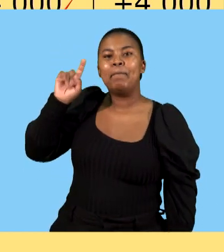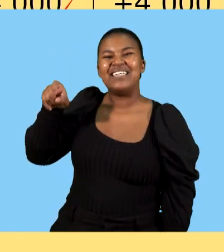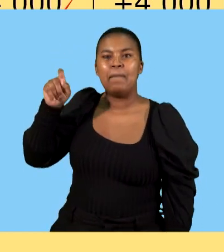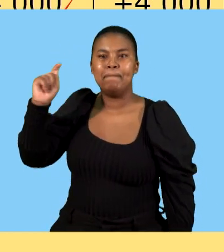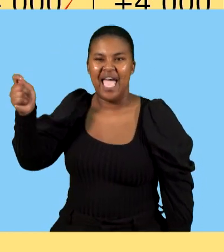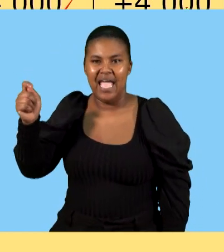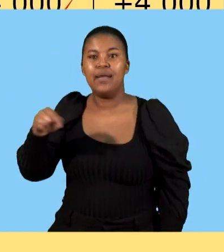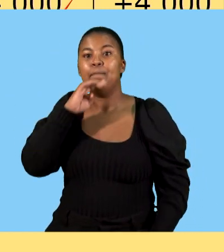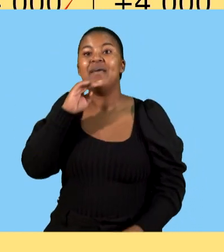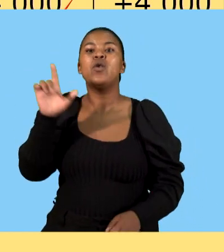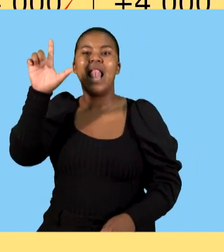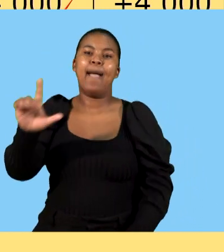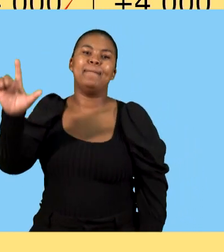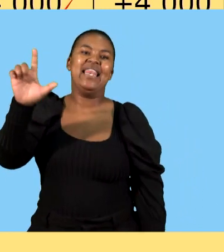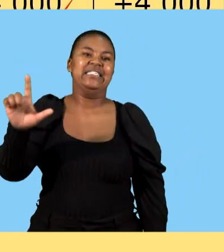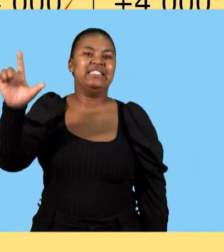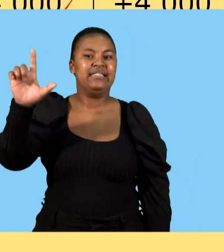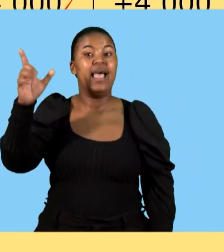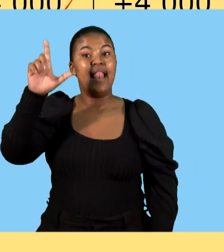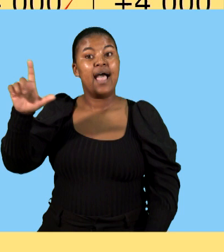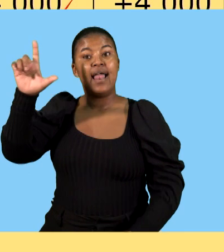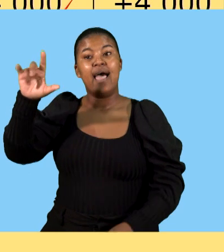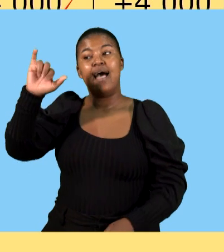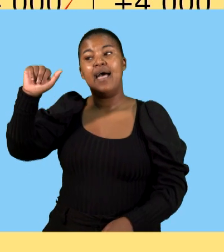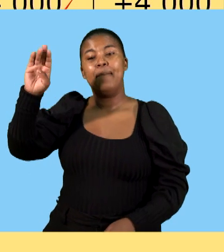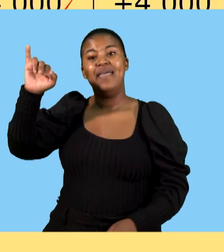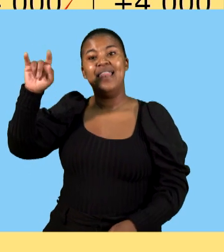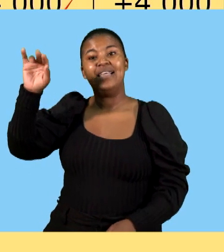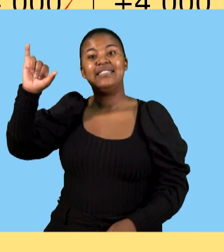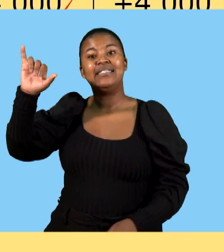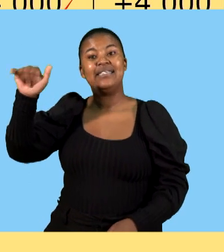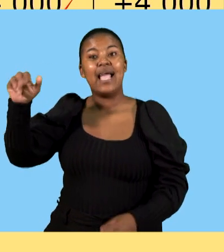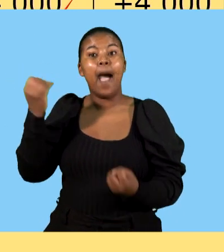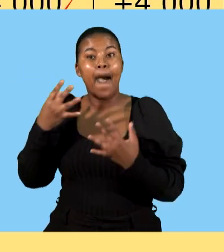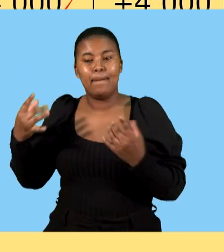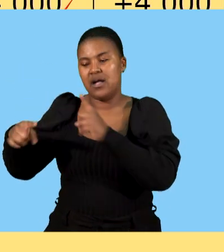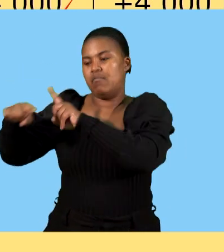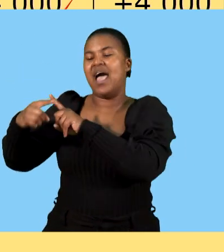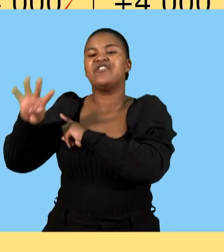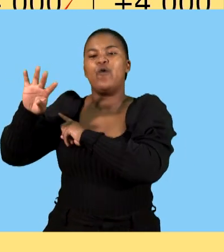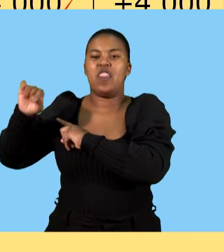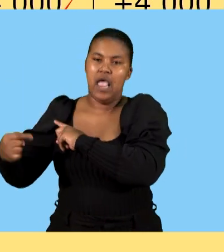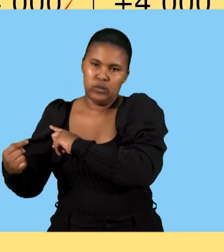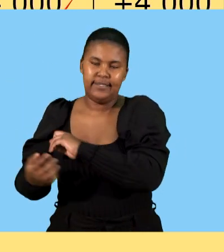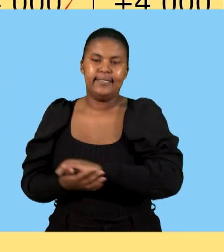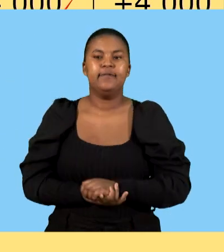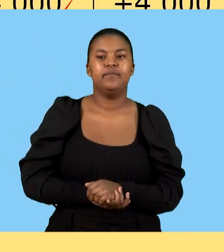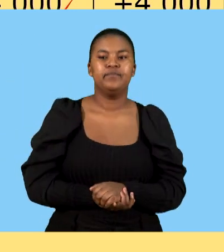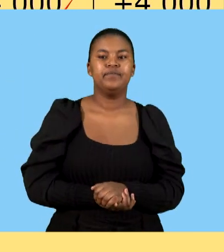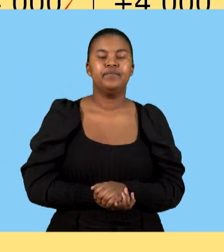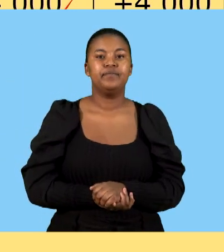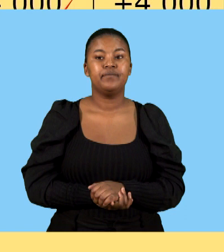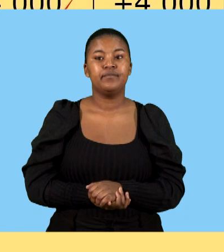a liability. So I'll come here, then I say my liability is increasing, plus 4,000.